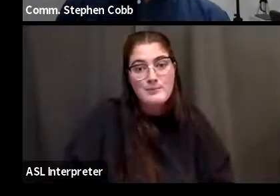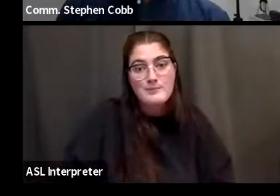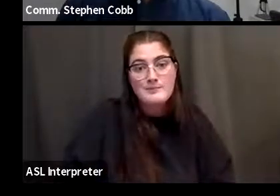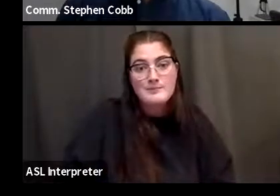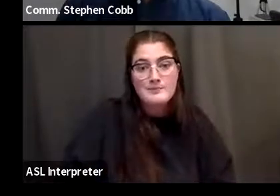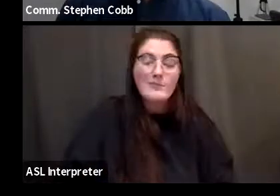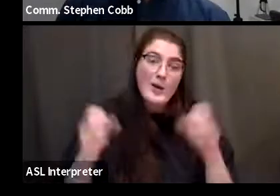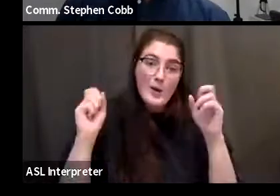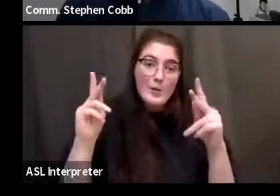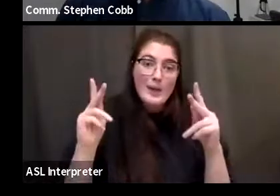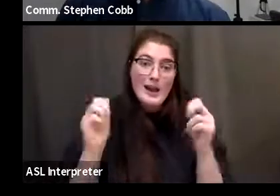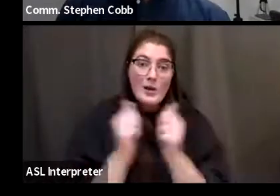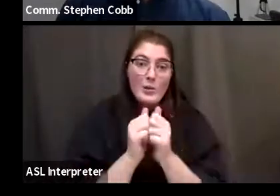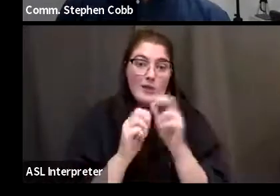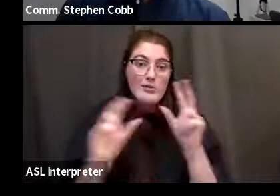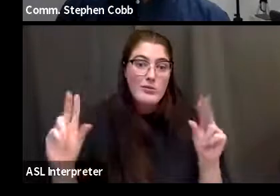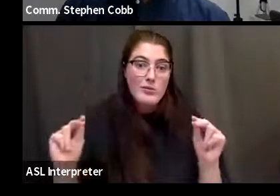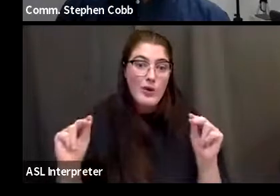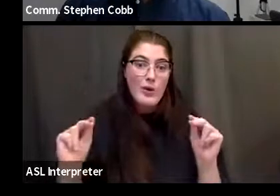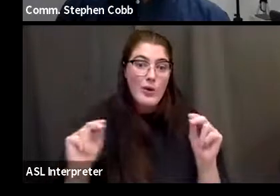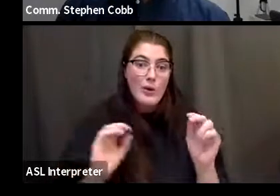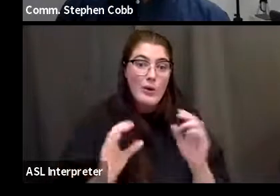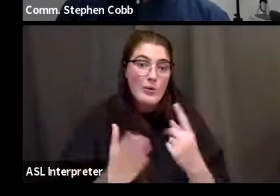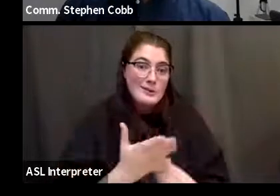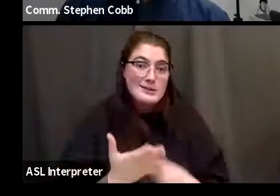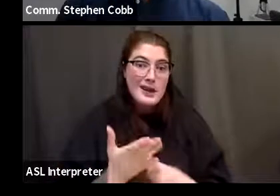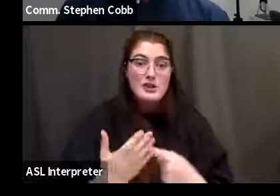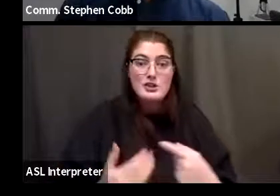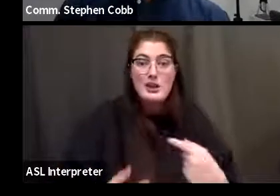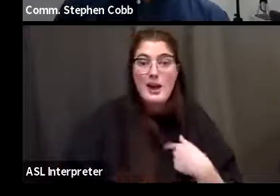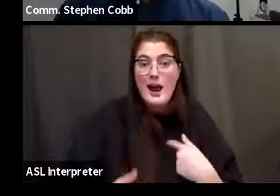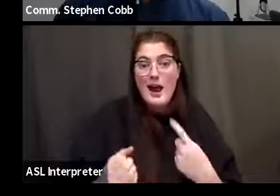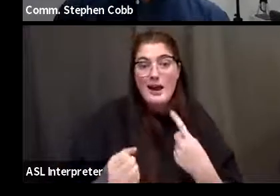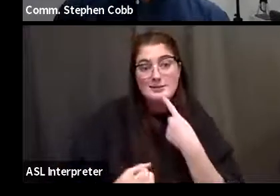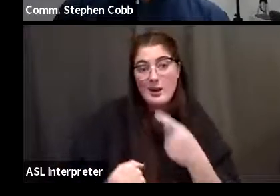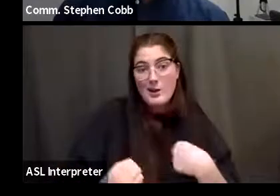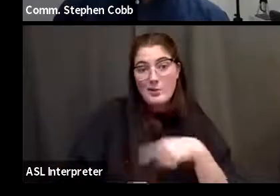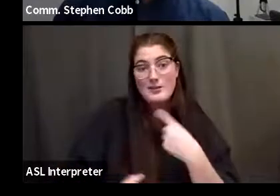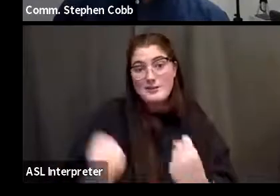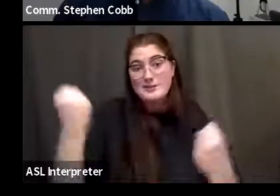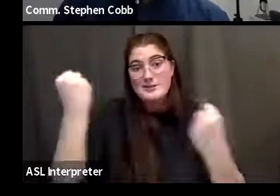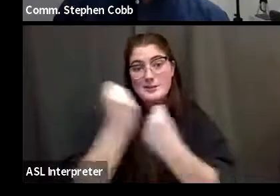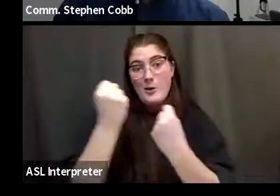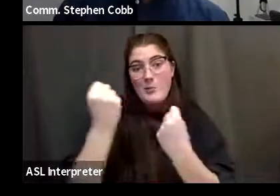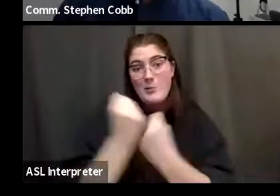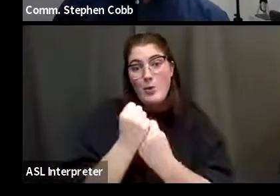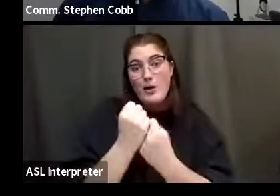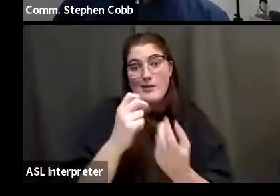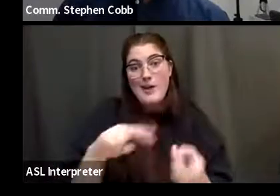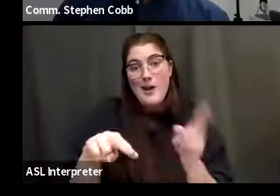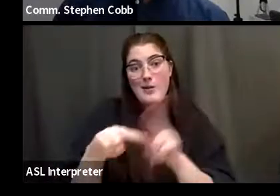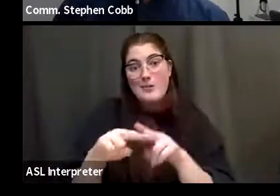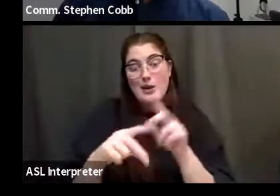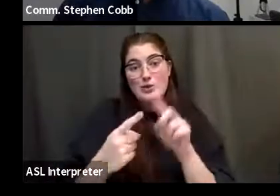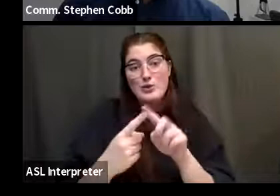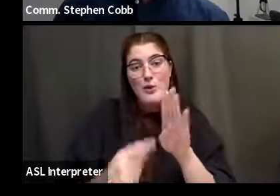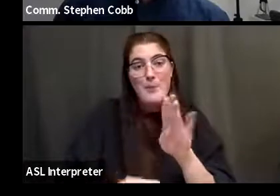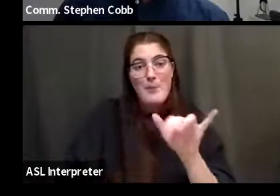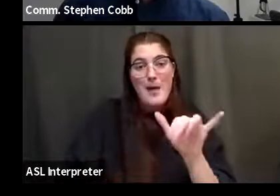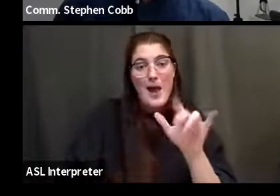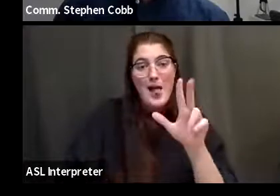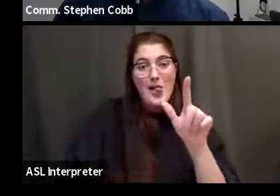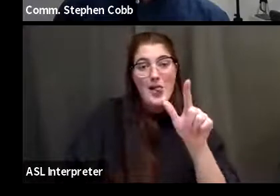Okay, so with no discussion, I move that we support the update to the bylaws defining